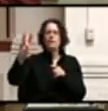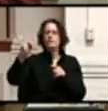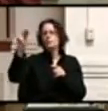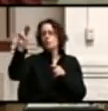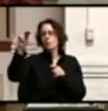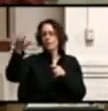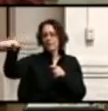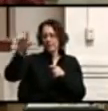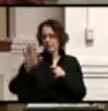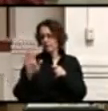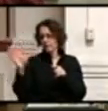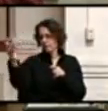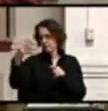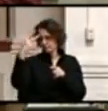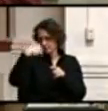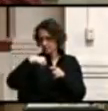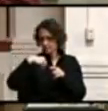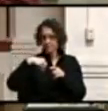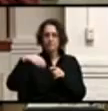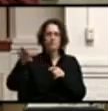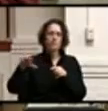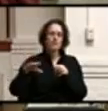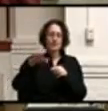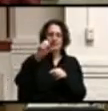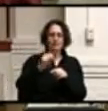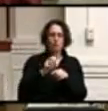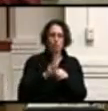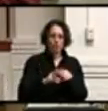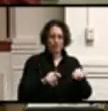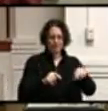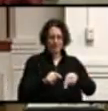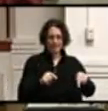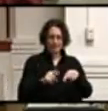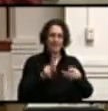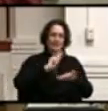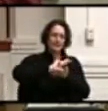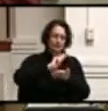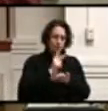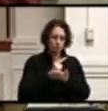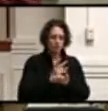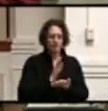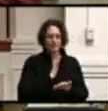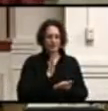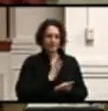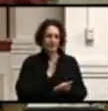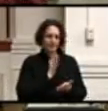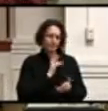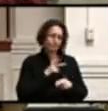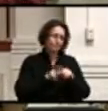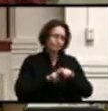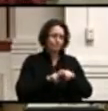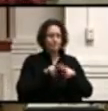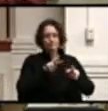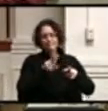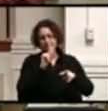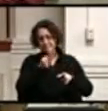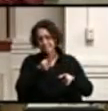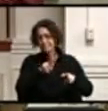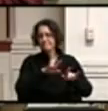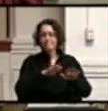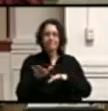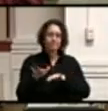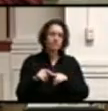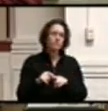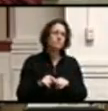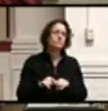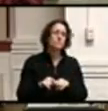north, and one in the southwest corner, kitchen, living, TV room at the bottom, and then